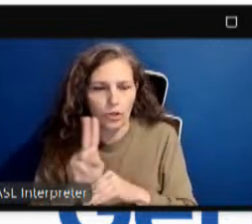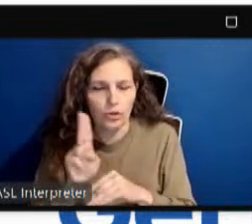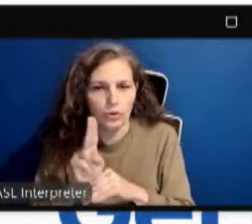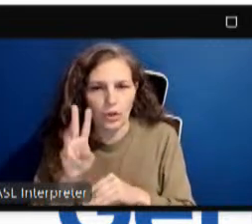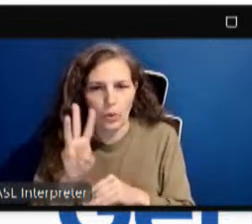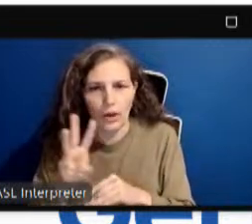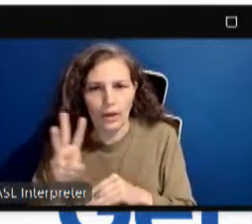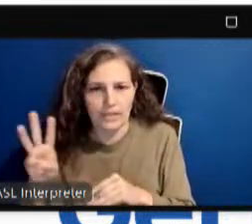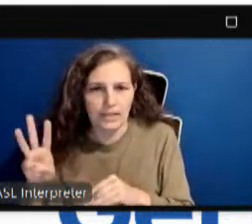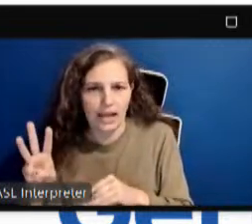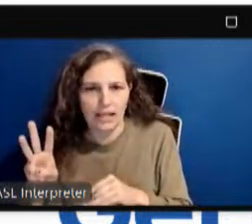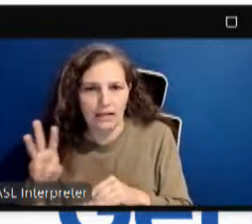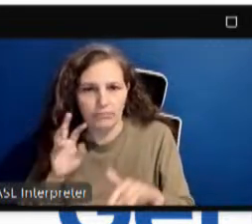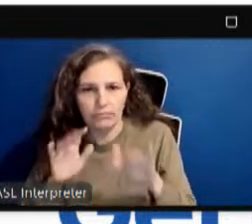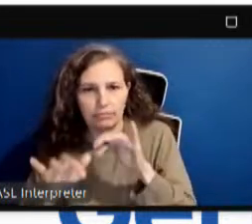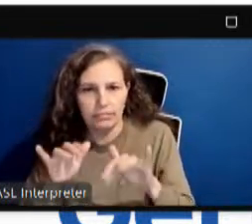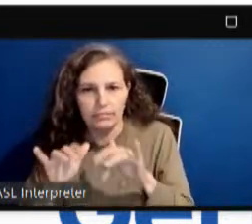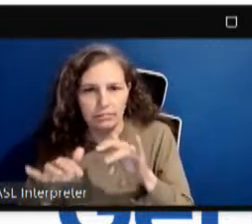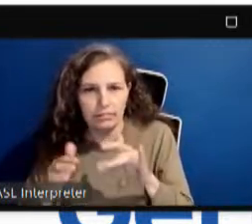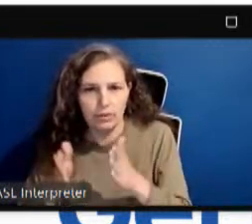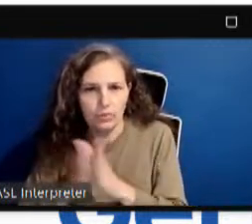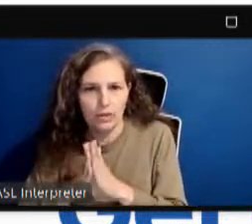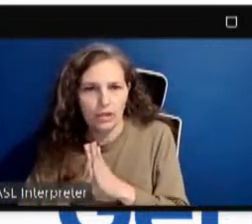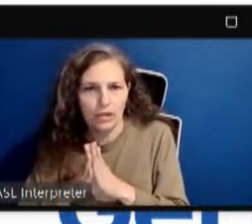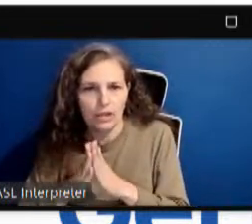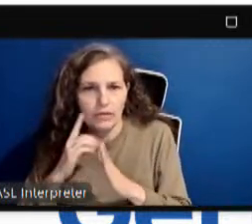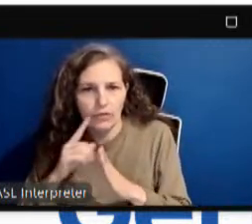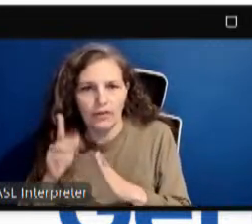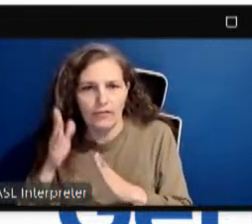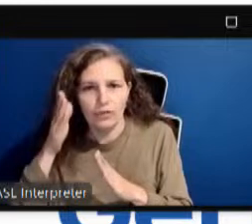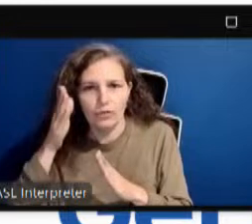or an inquiry through our Ask a Question feature. Thank you.